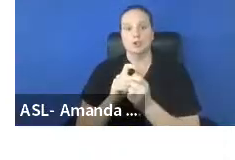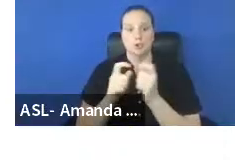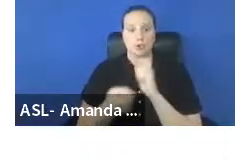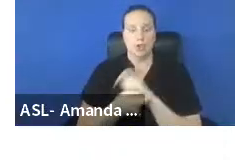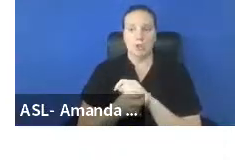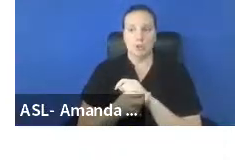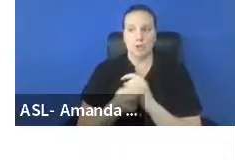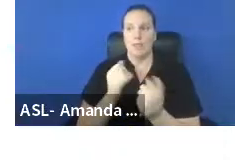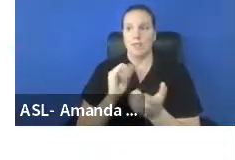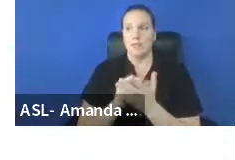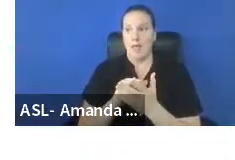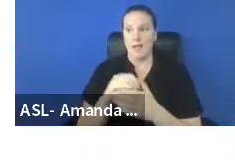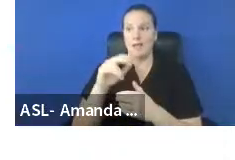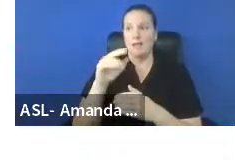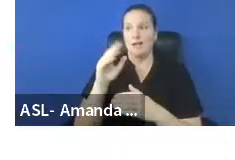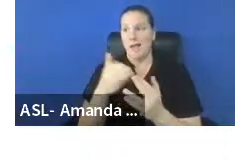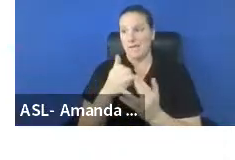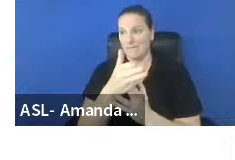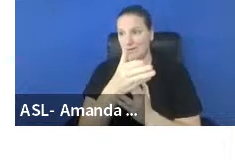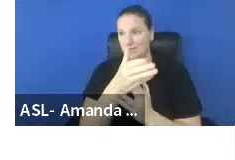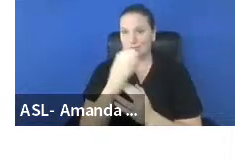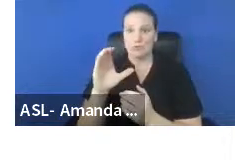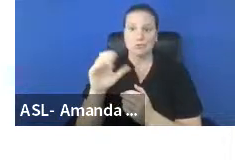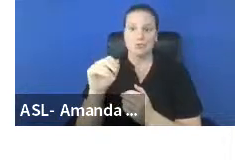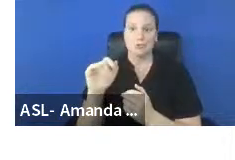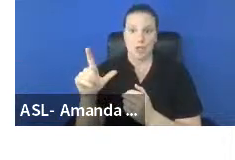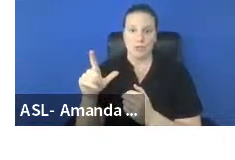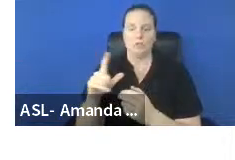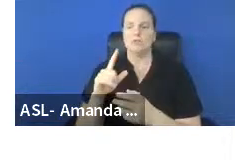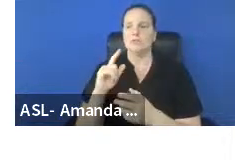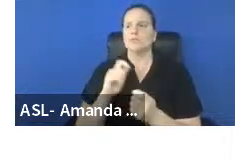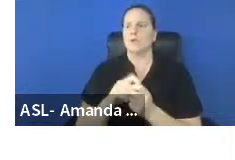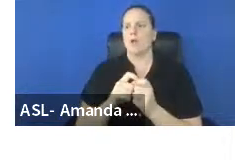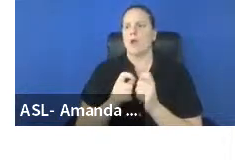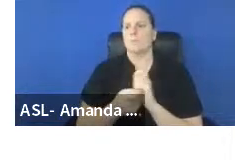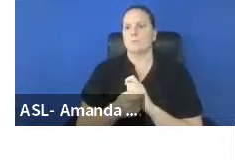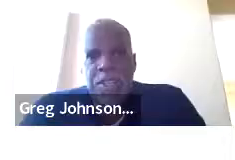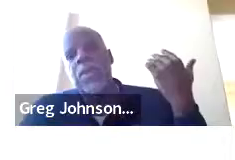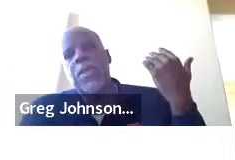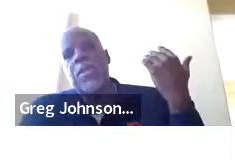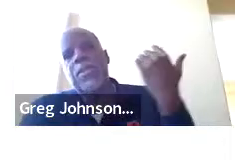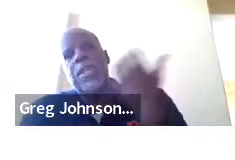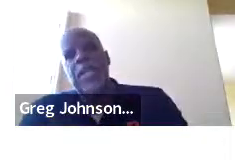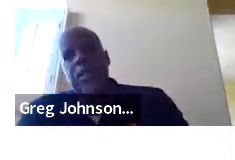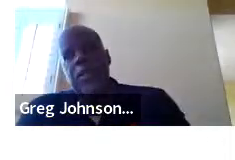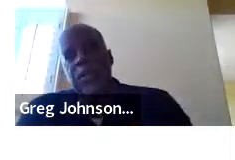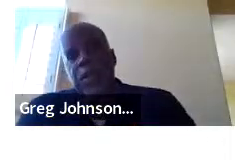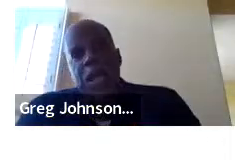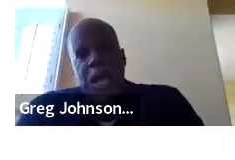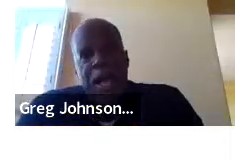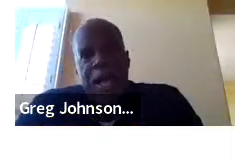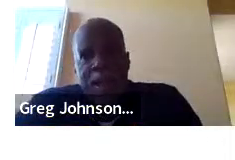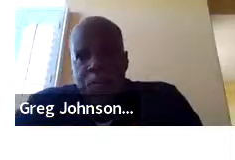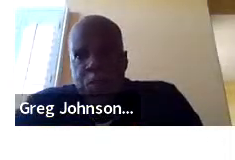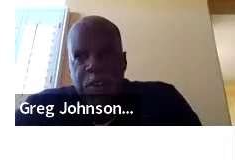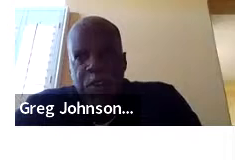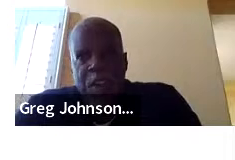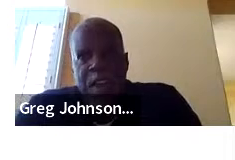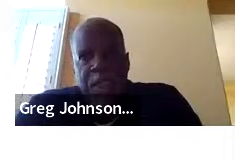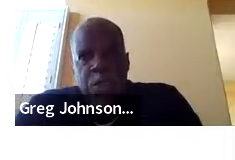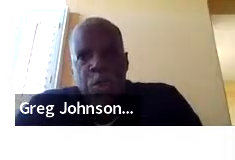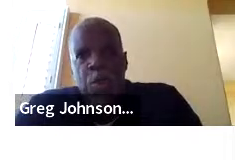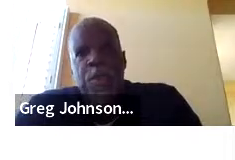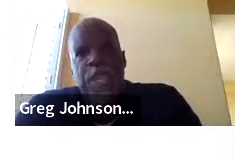the navigational channel to accommodate getting the